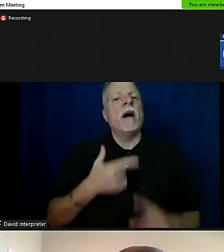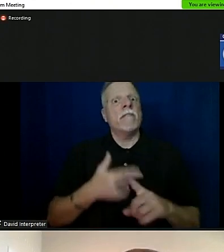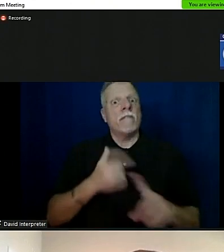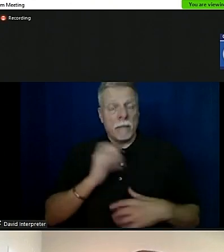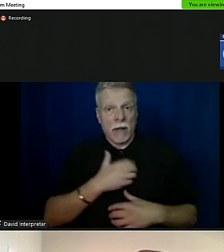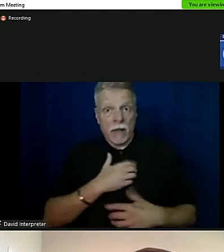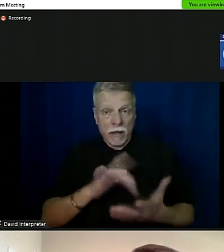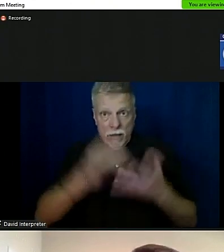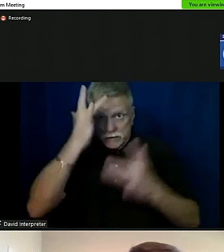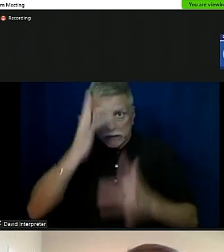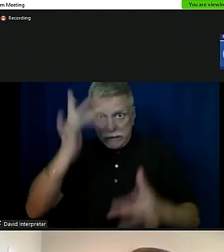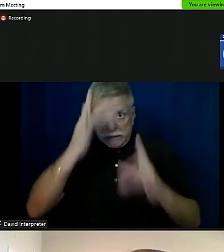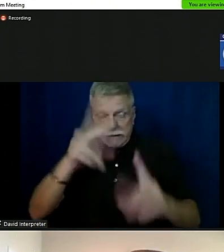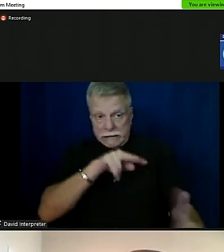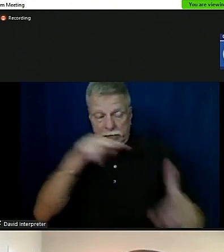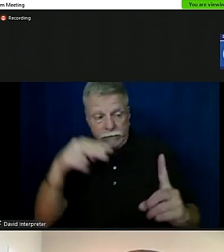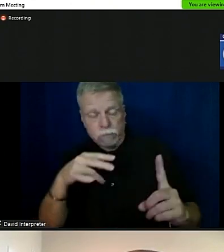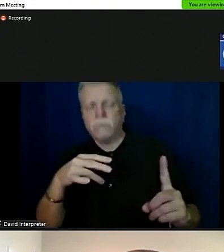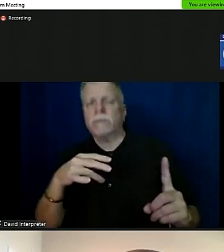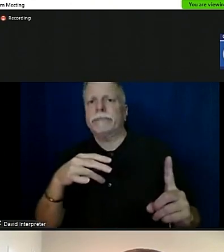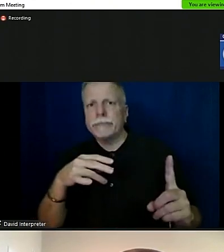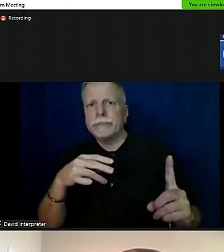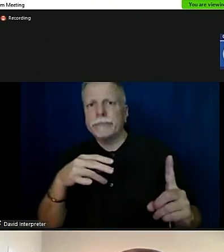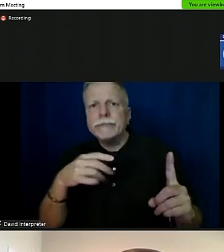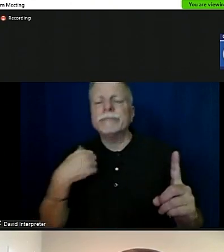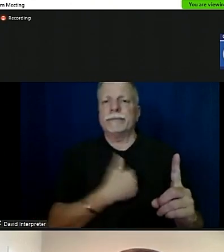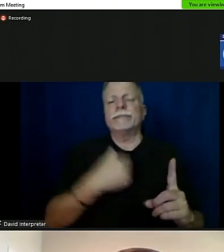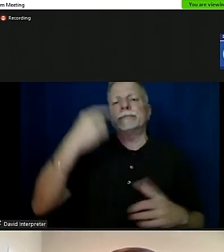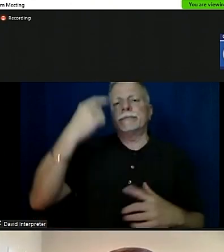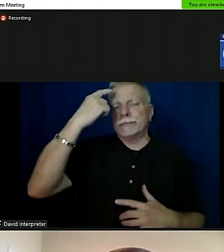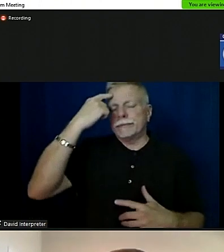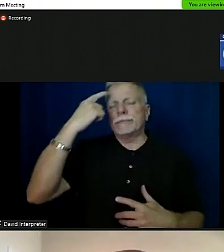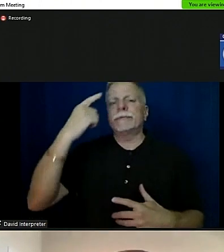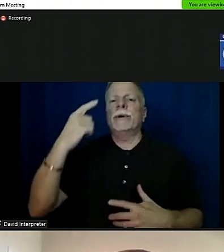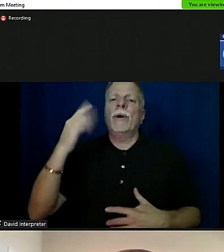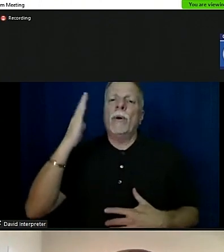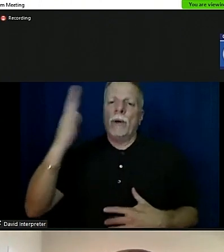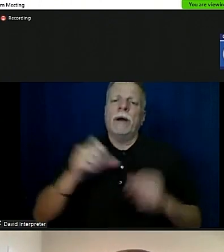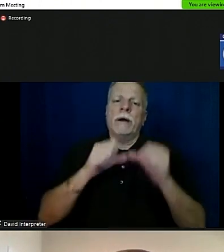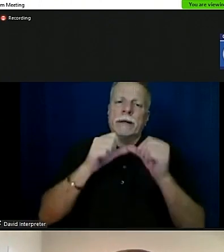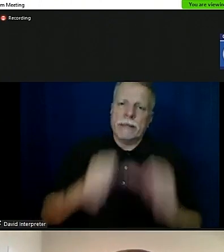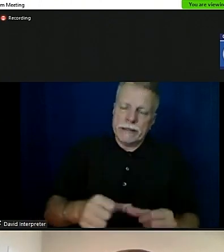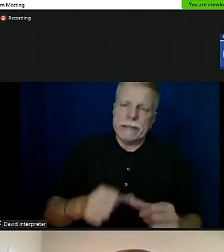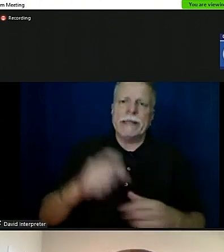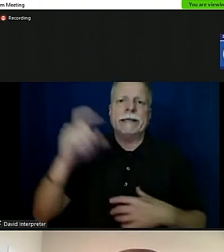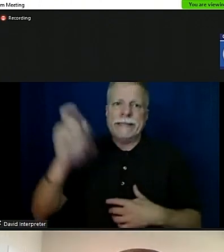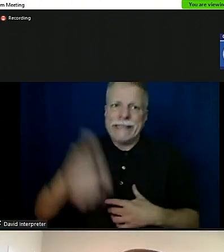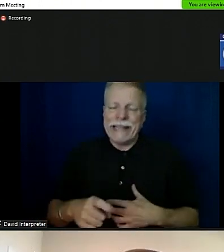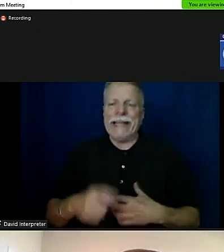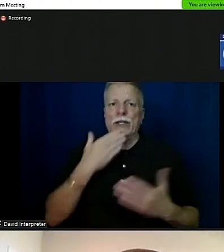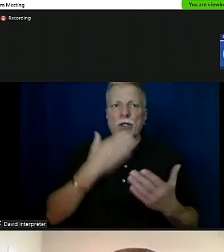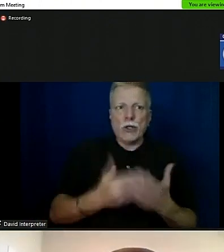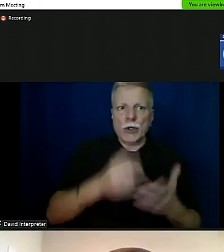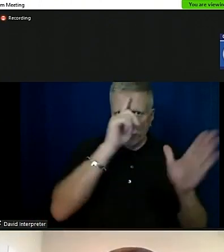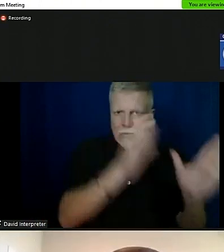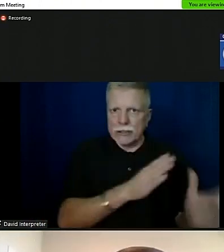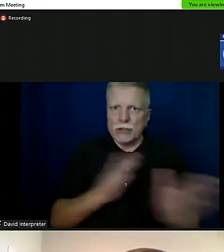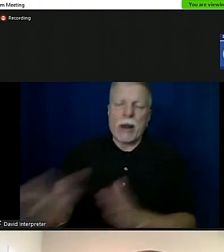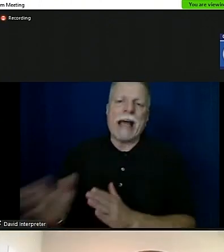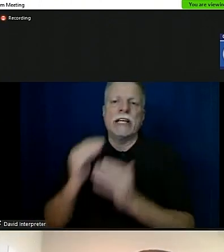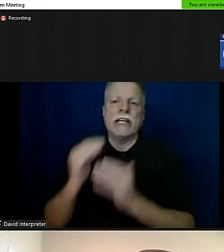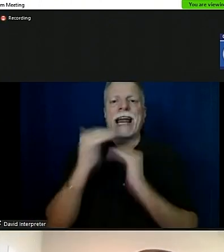control perspective, we, you know, believe that we will continue to need disease control strategies to limit disease transmission.